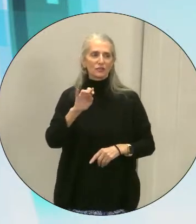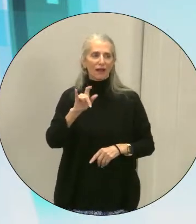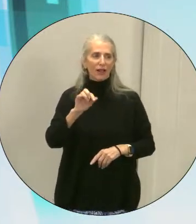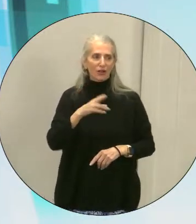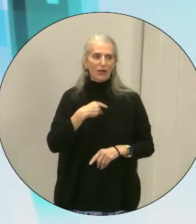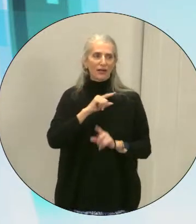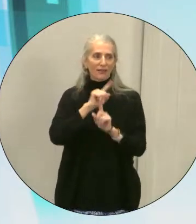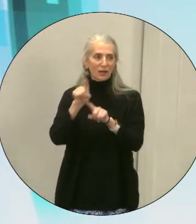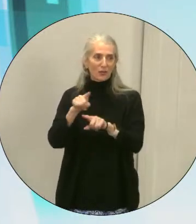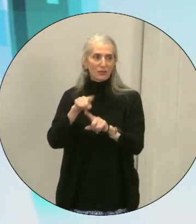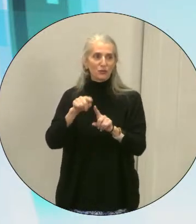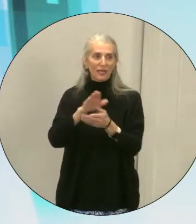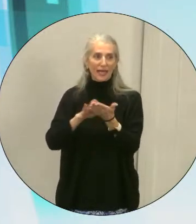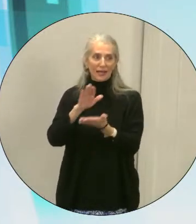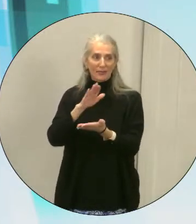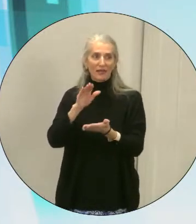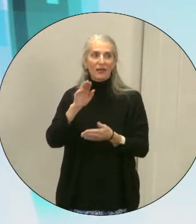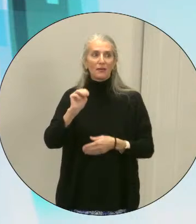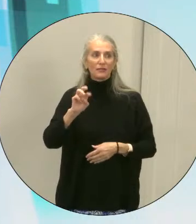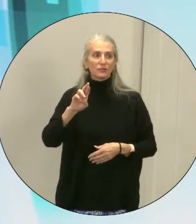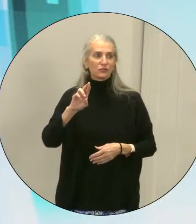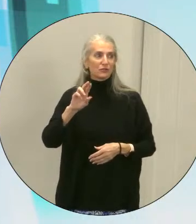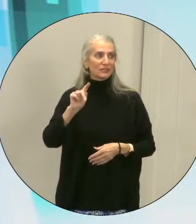learned from Mr. Townsend, Mr. Bowen.